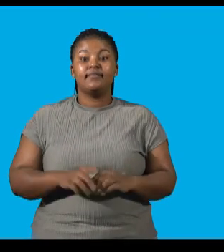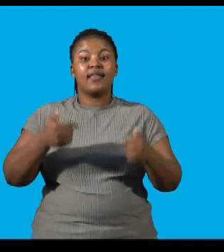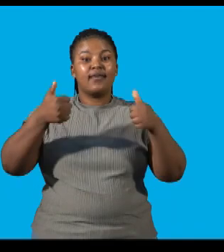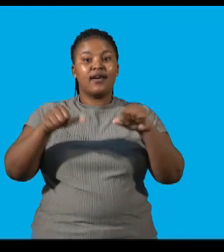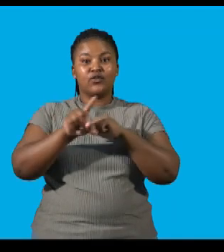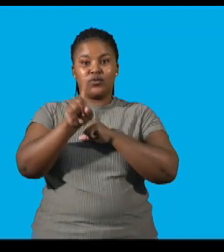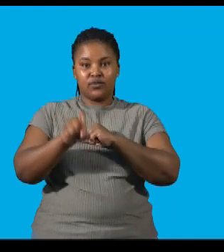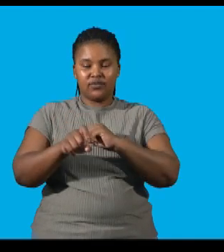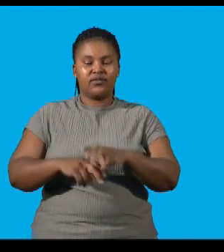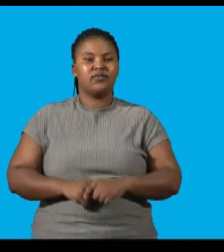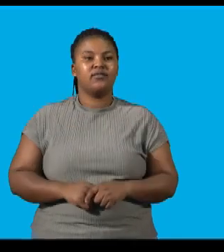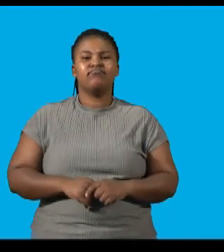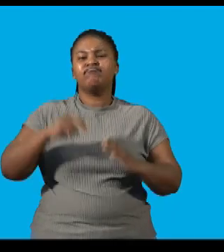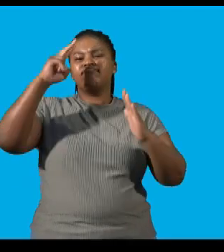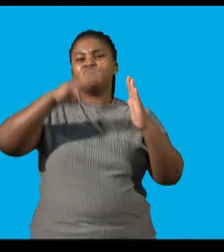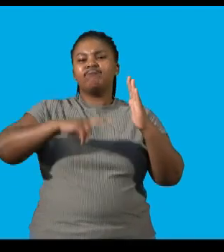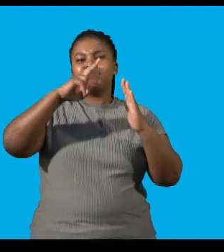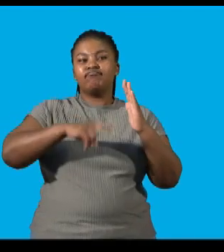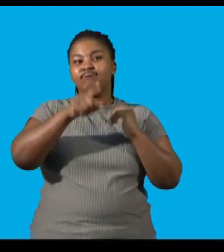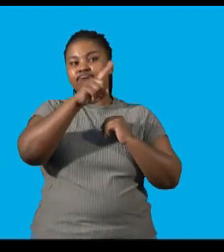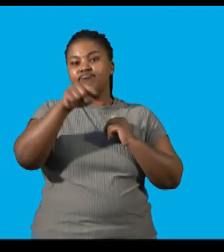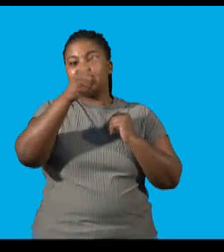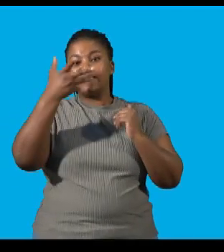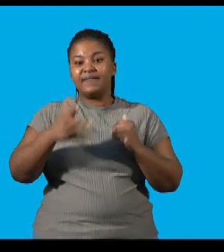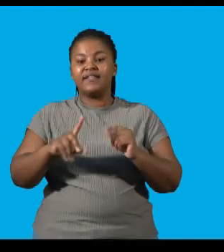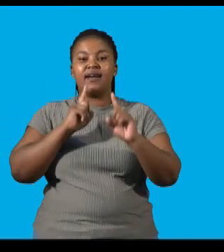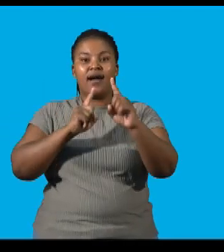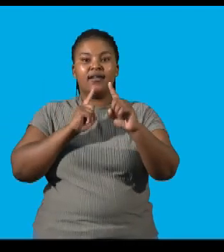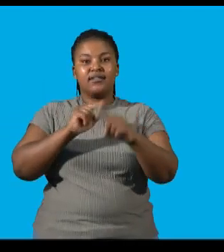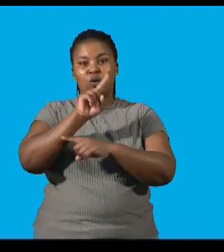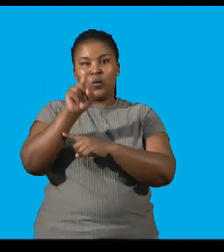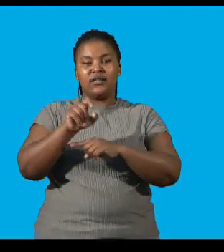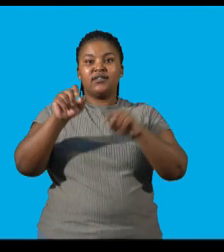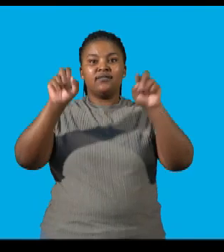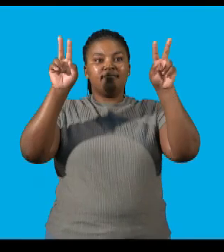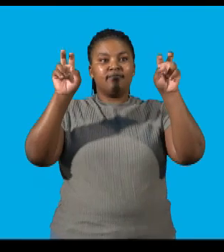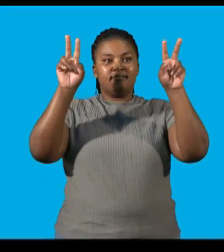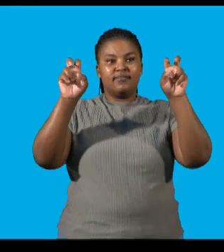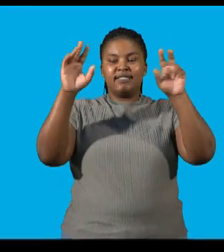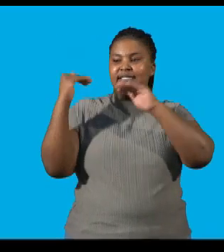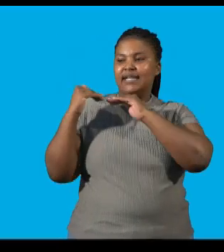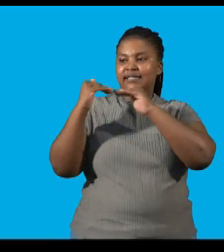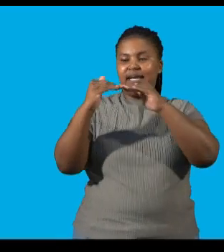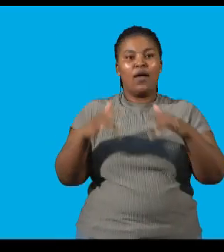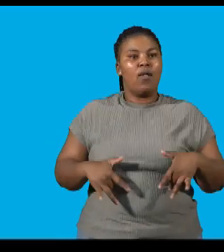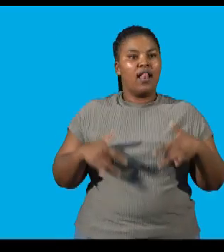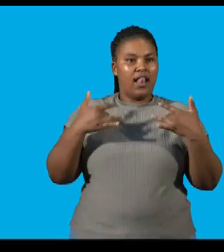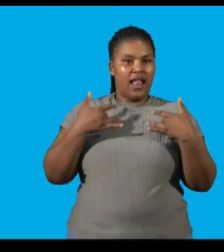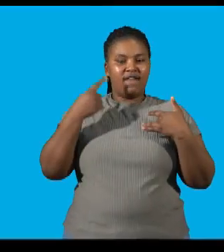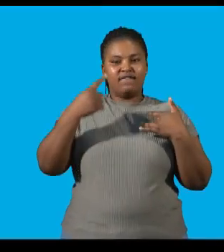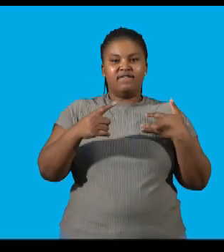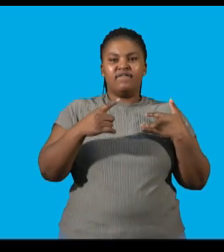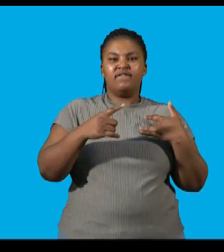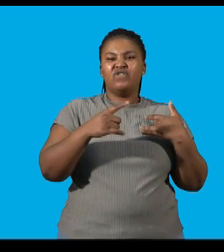Next question, study the extract and answer the questions that follow. The heading, Sustainable Livelihoods